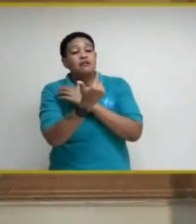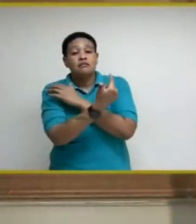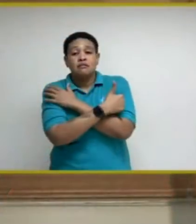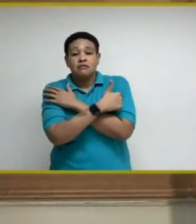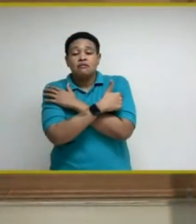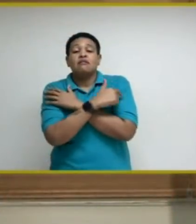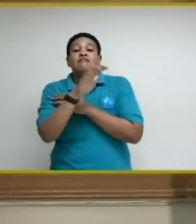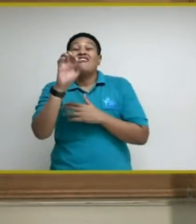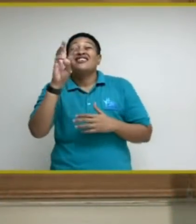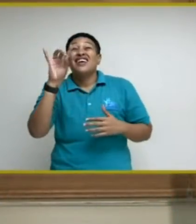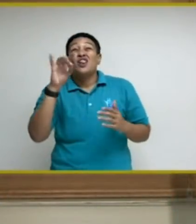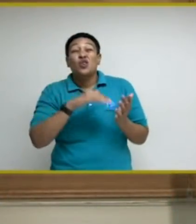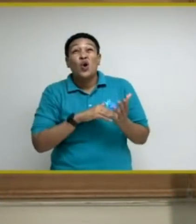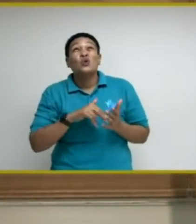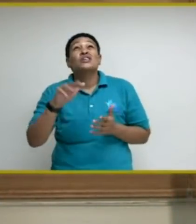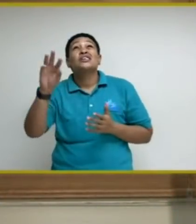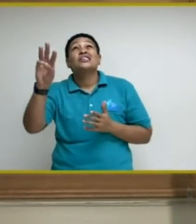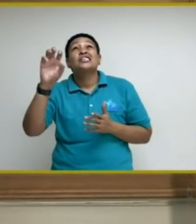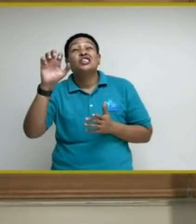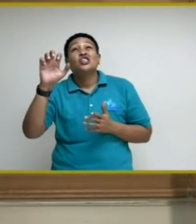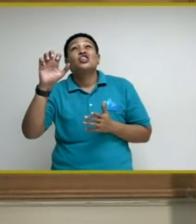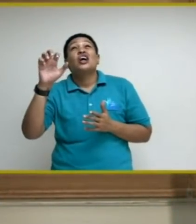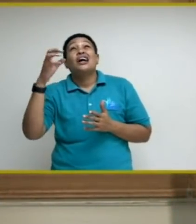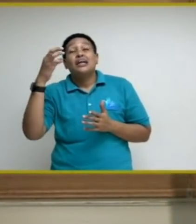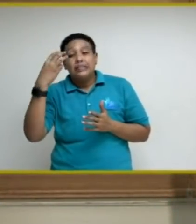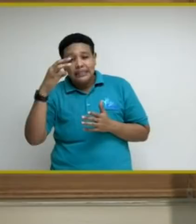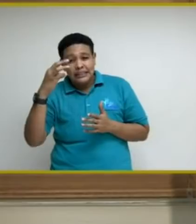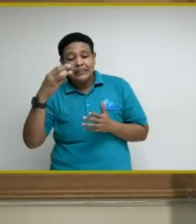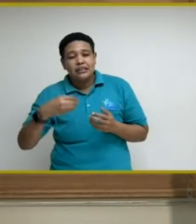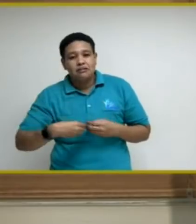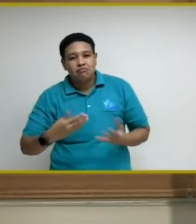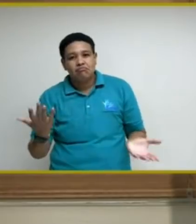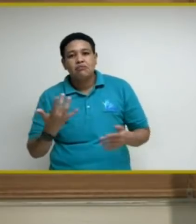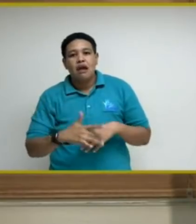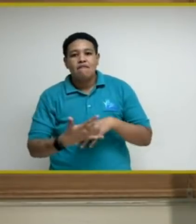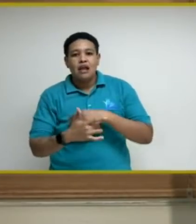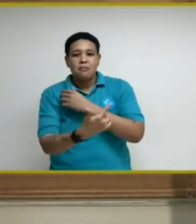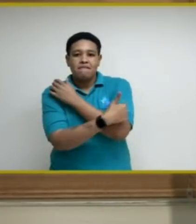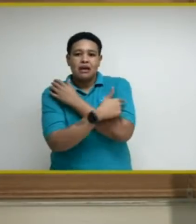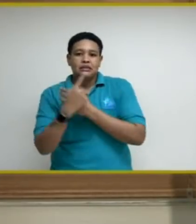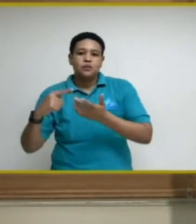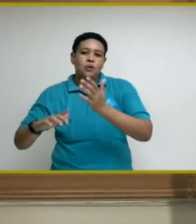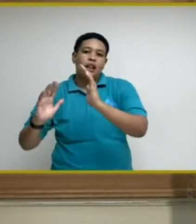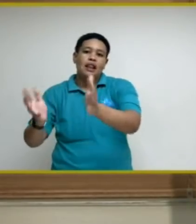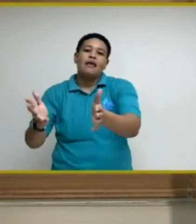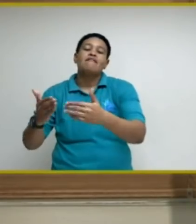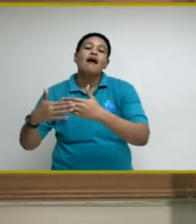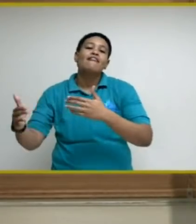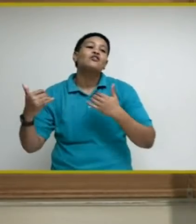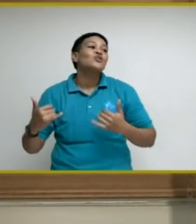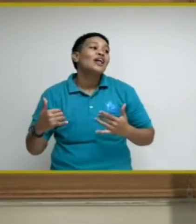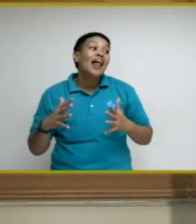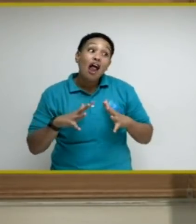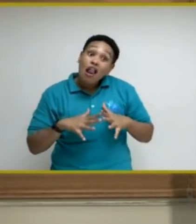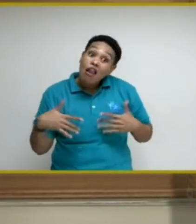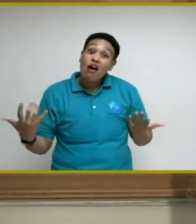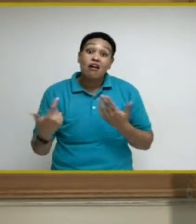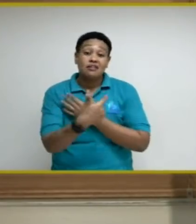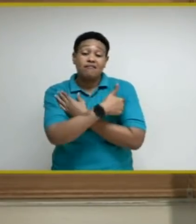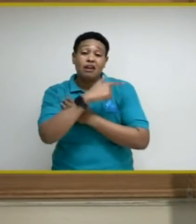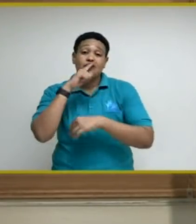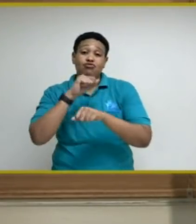vaccines available to administer in the country after today. That's a lot of